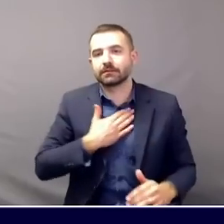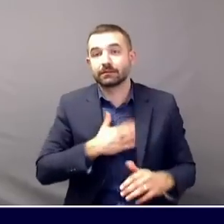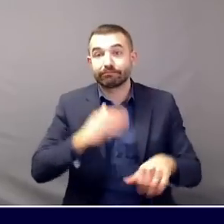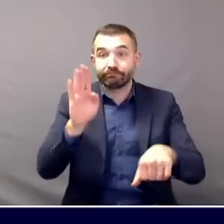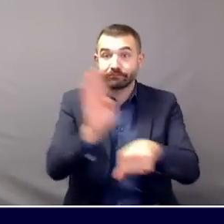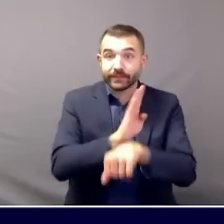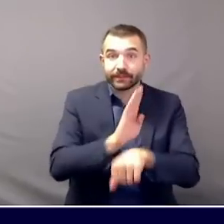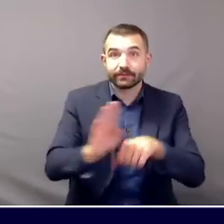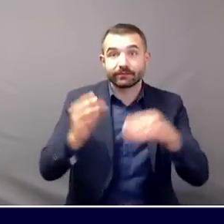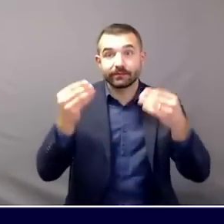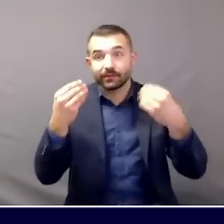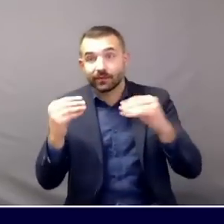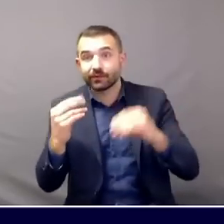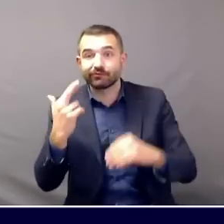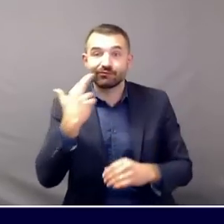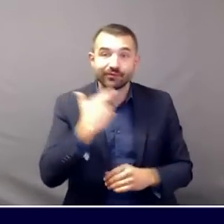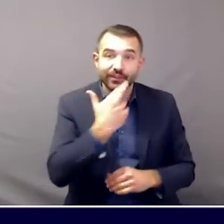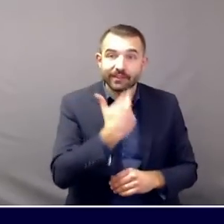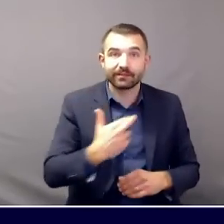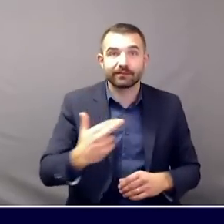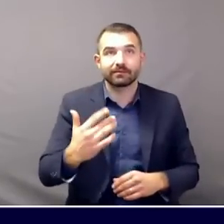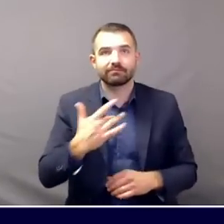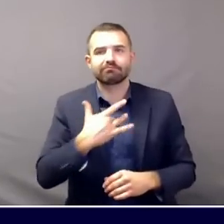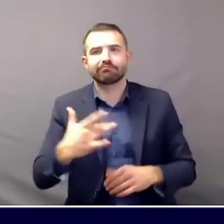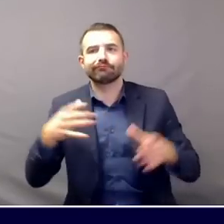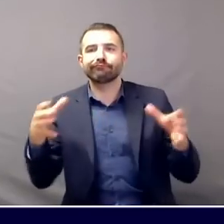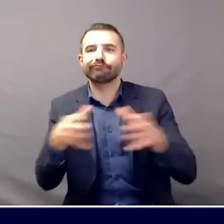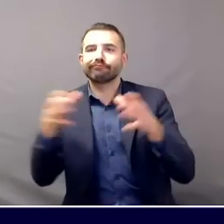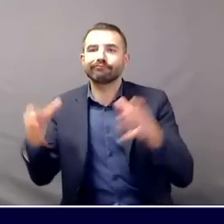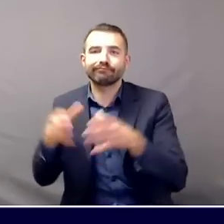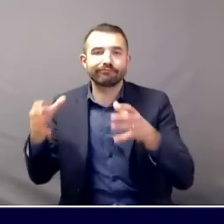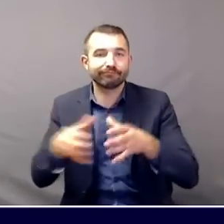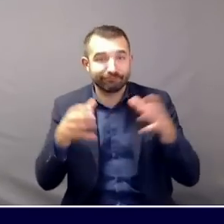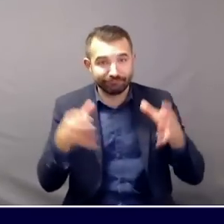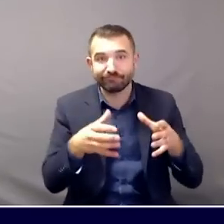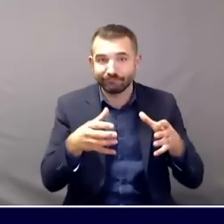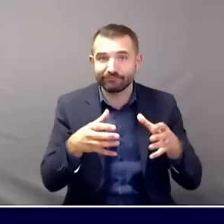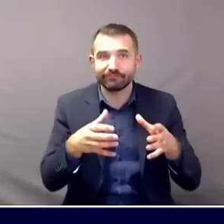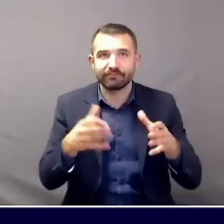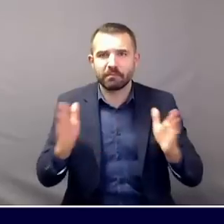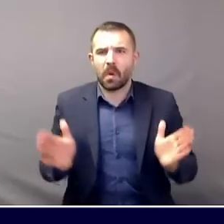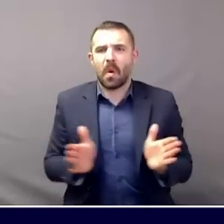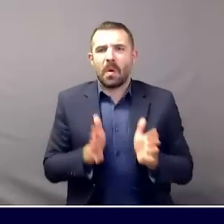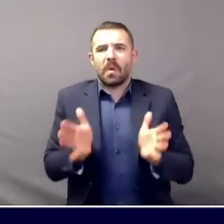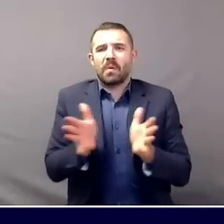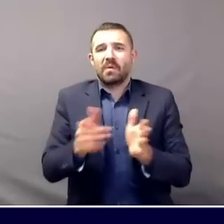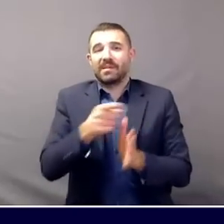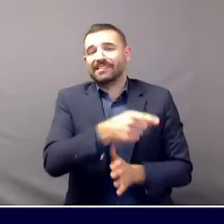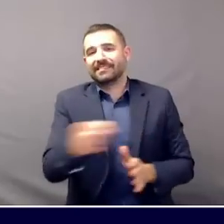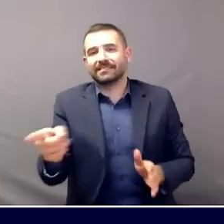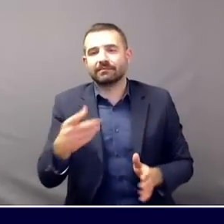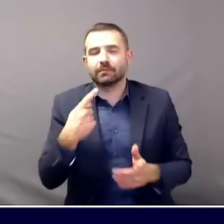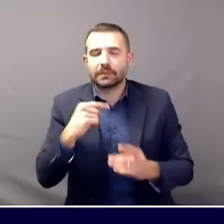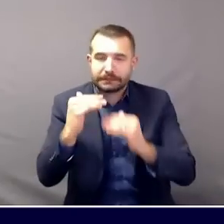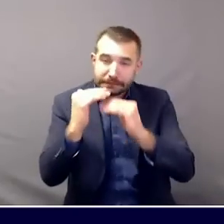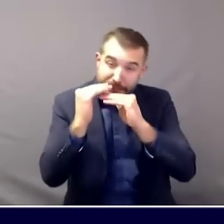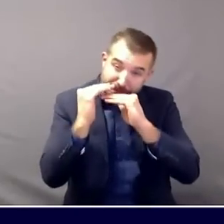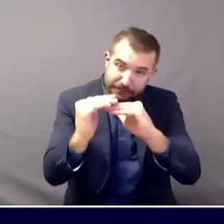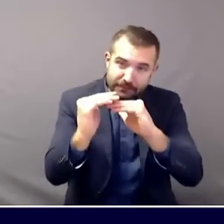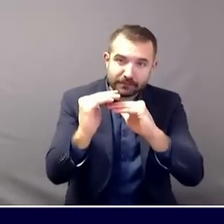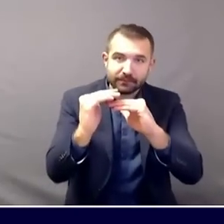of folks where one would ordinarily see gatherings in the coming weeks and asking them for their advice and